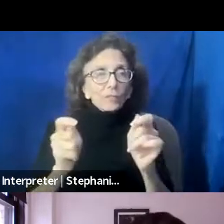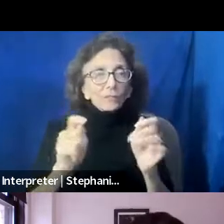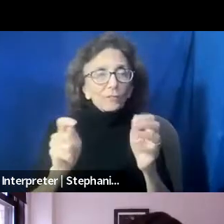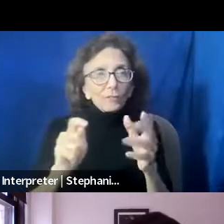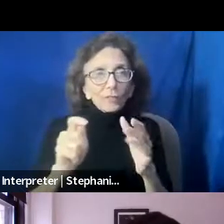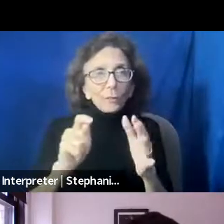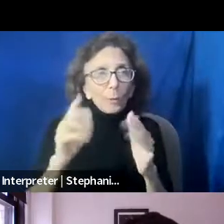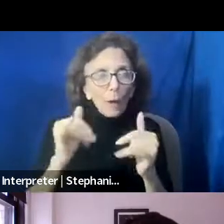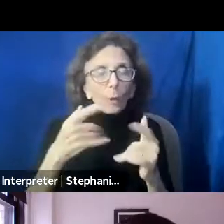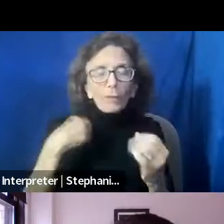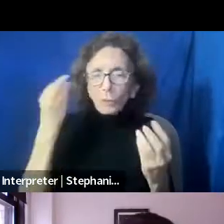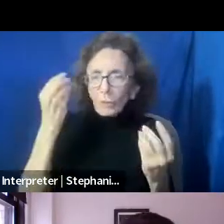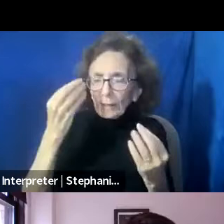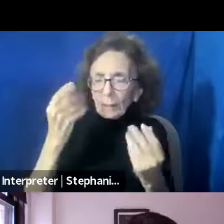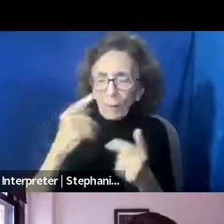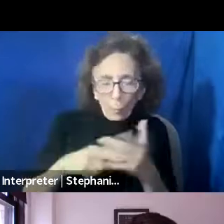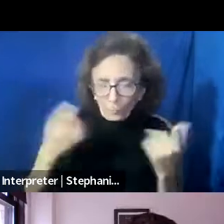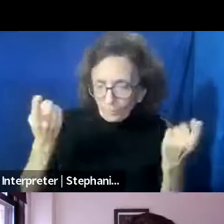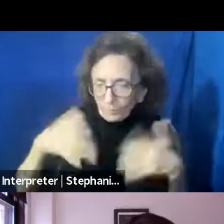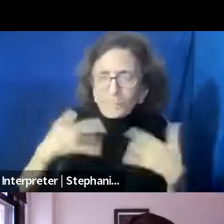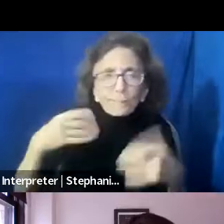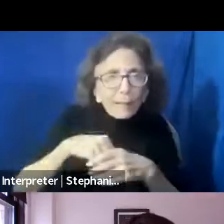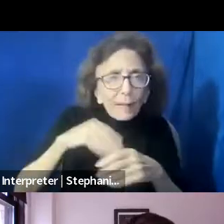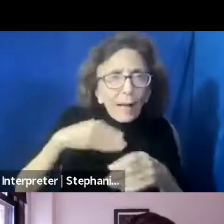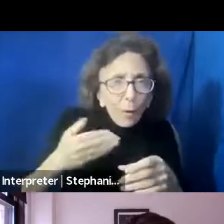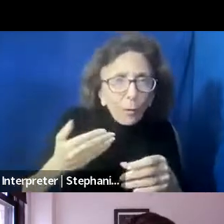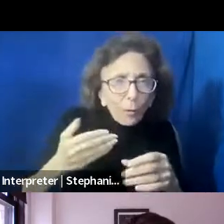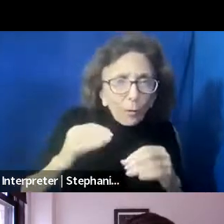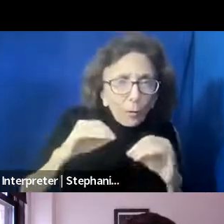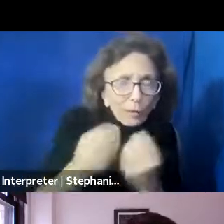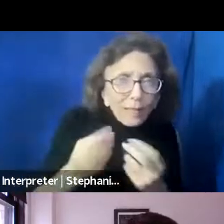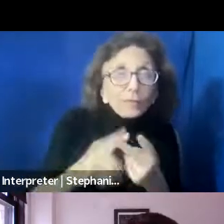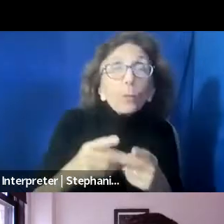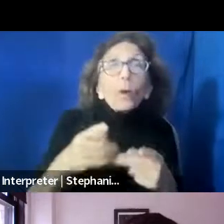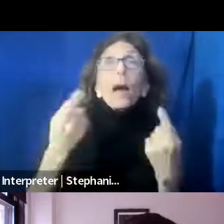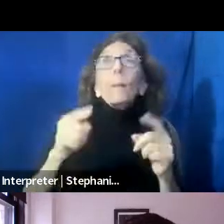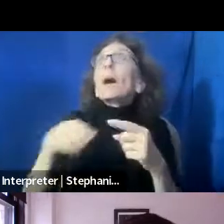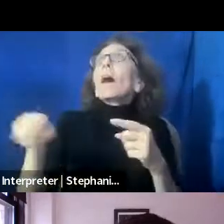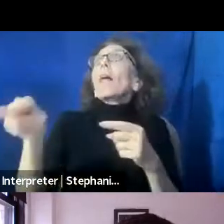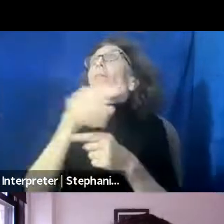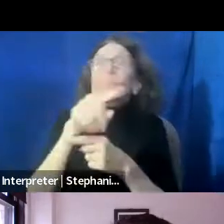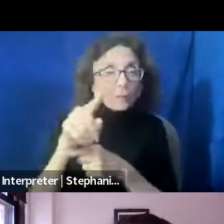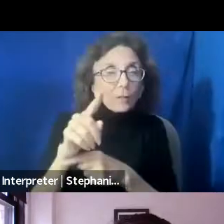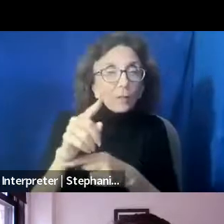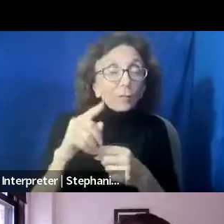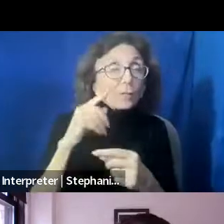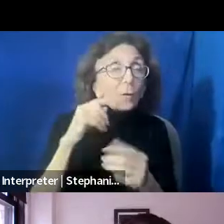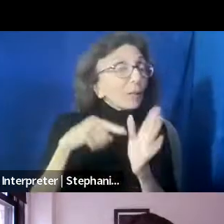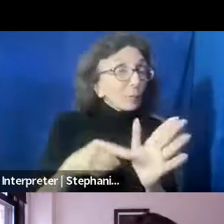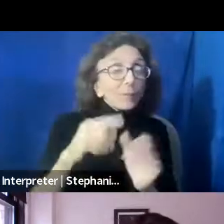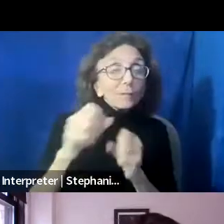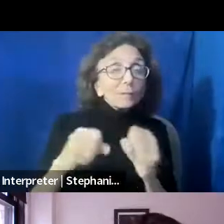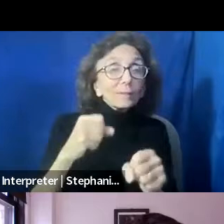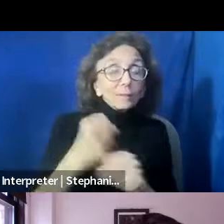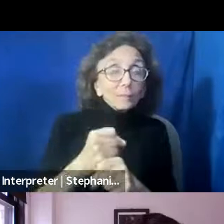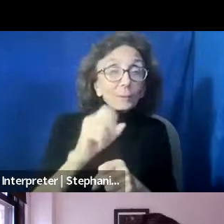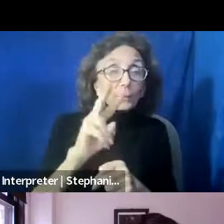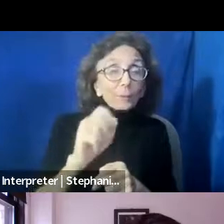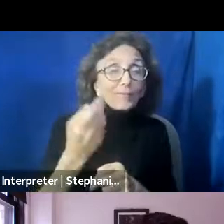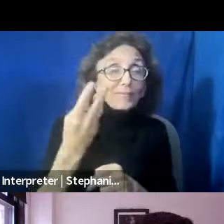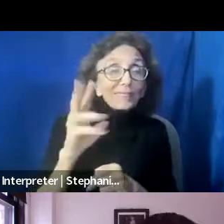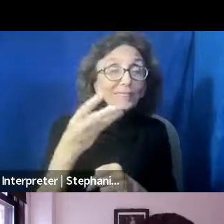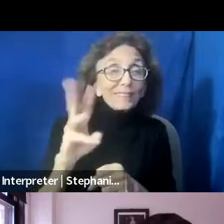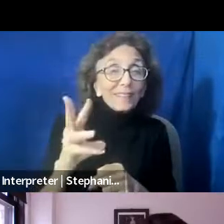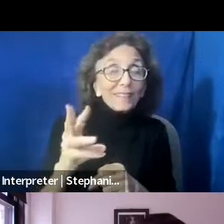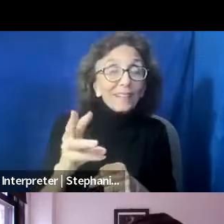external considerations. An example of that is in 2016, all of the minimum wage laws